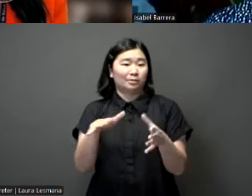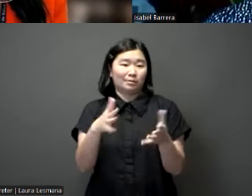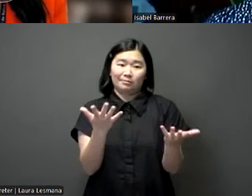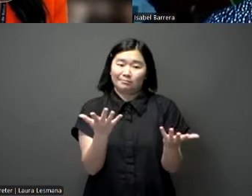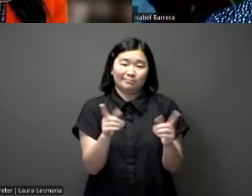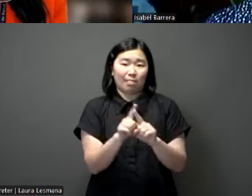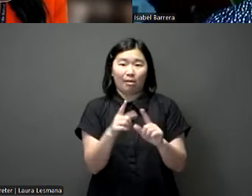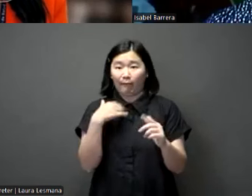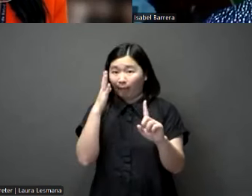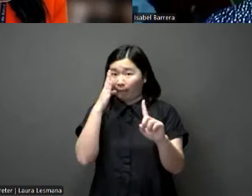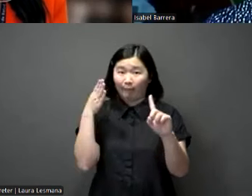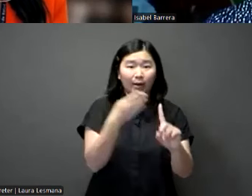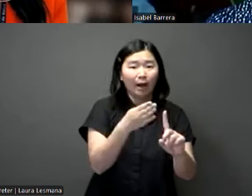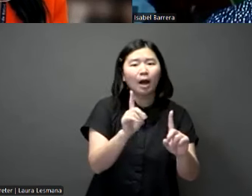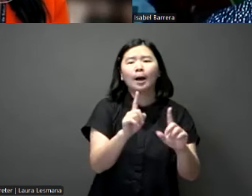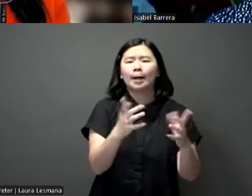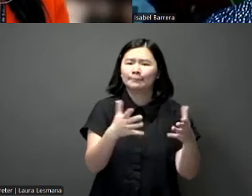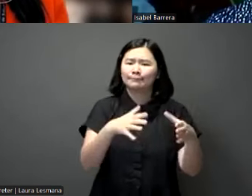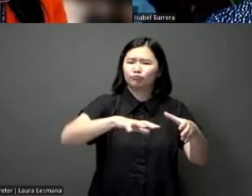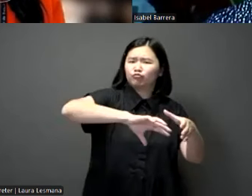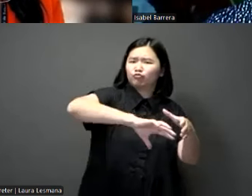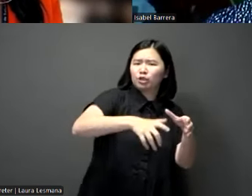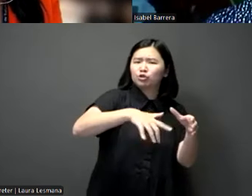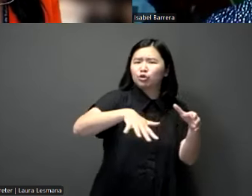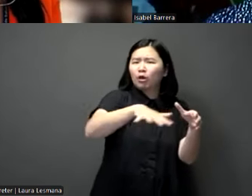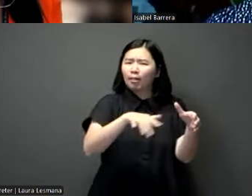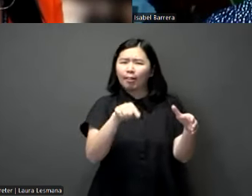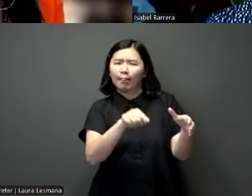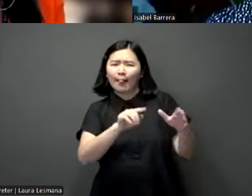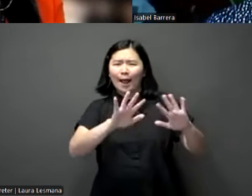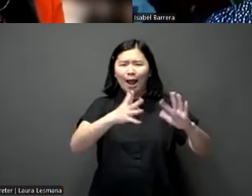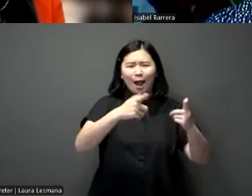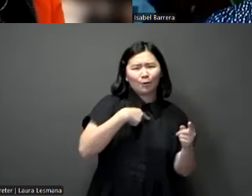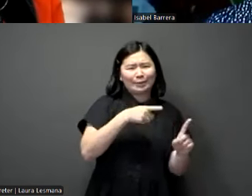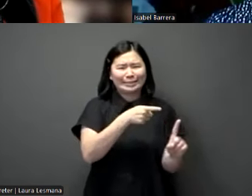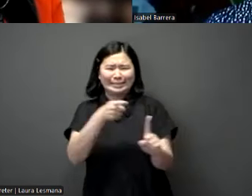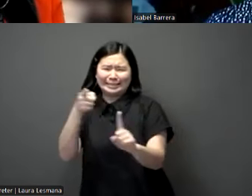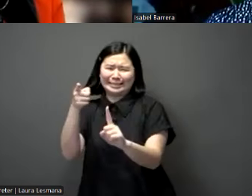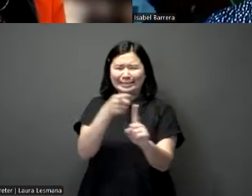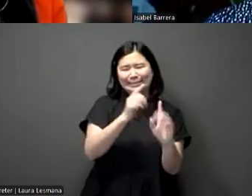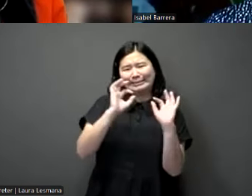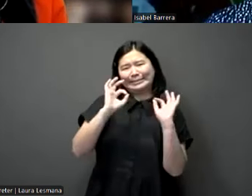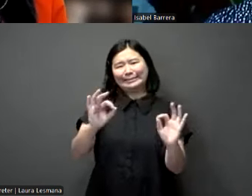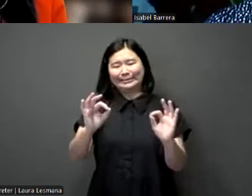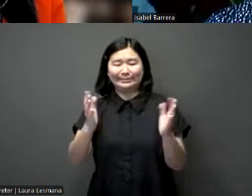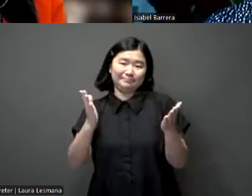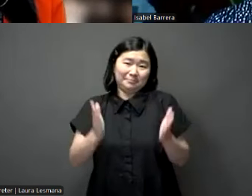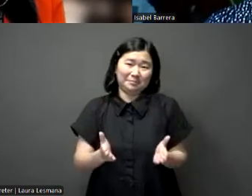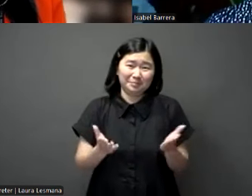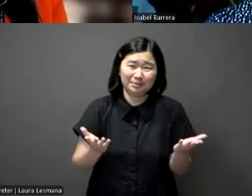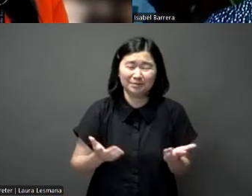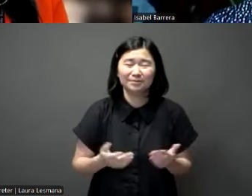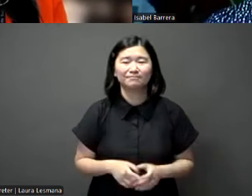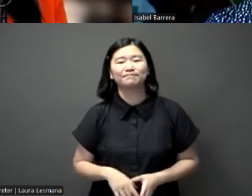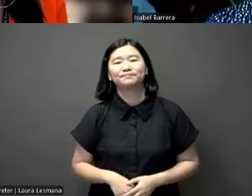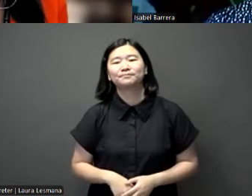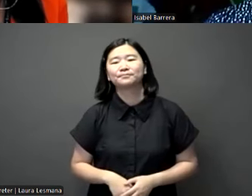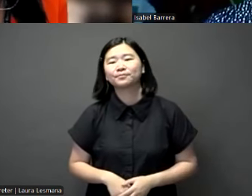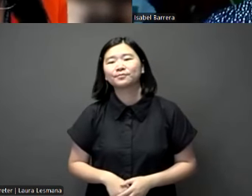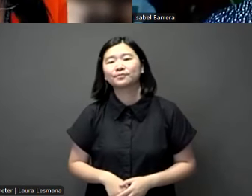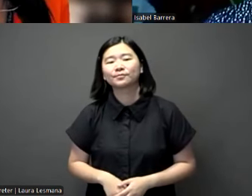at subpopulations if we're going to think along the lines of equity.